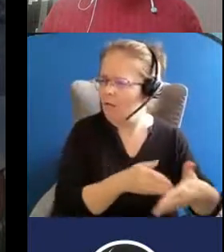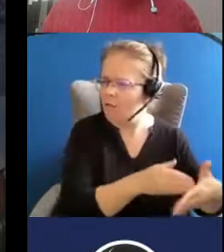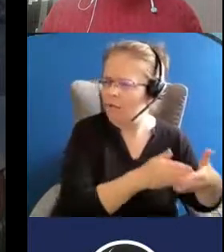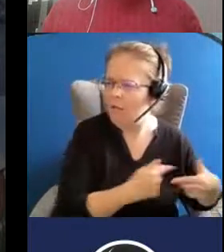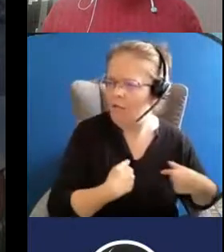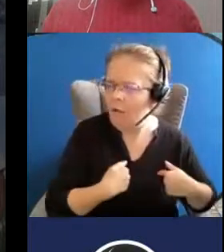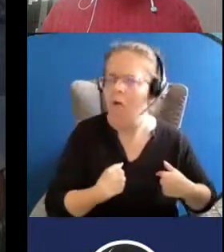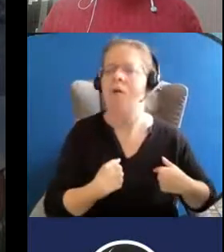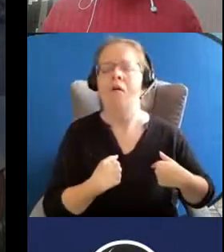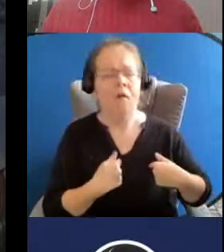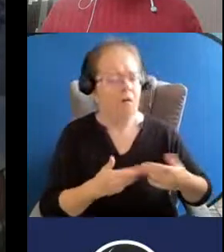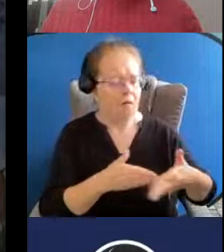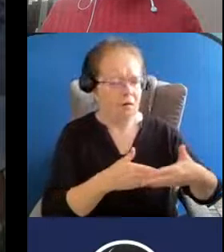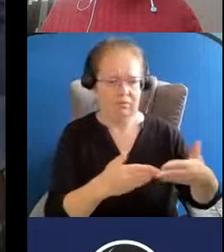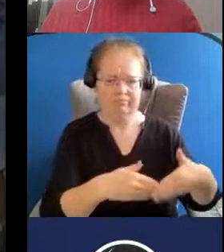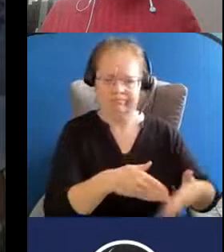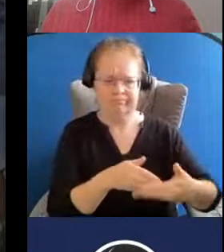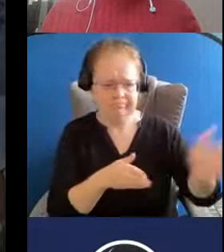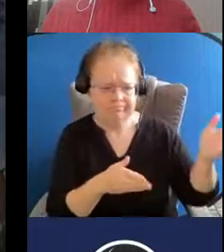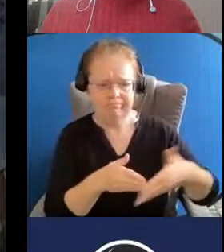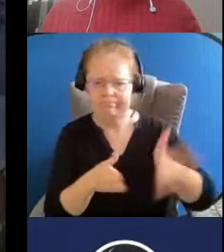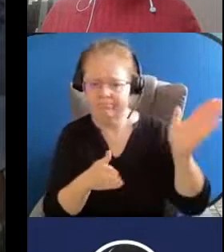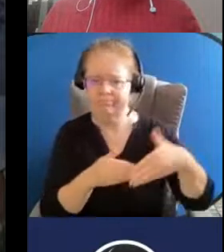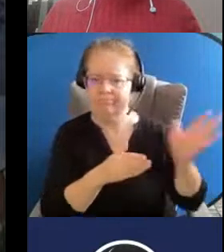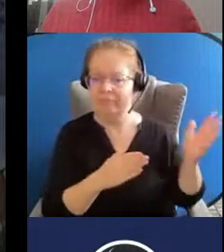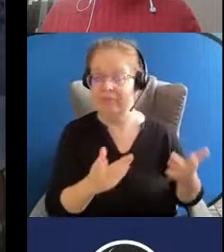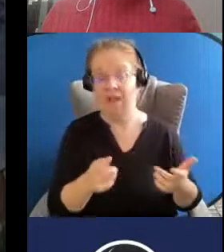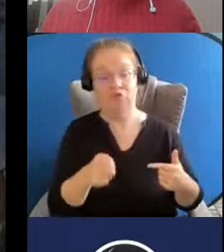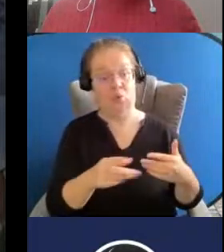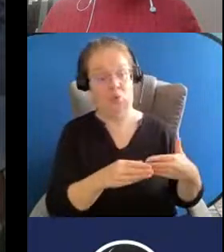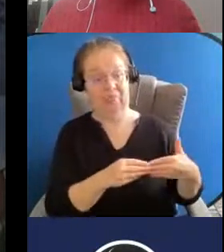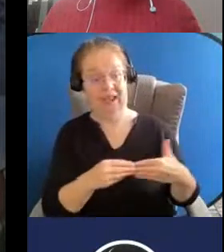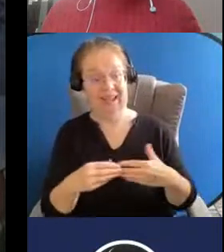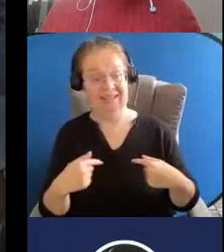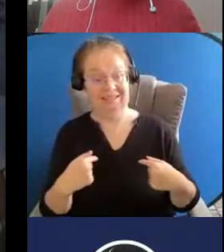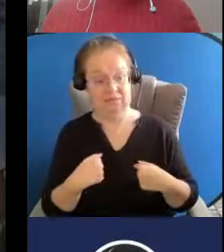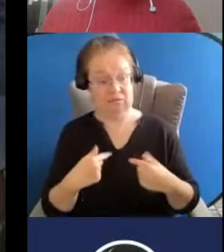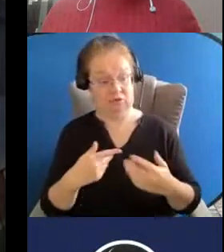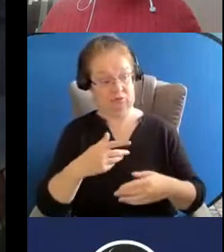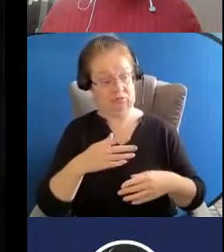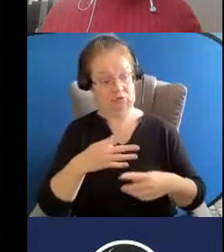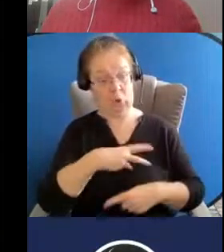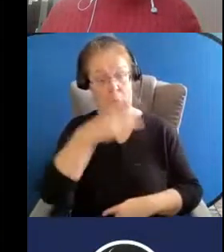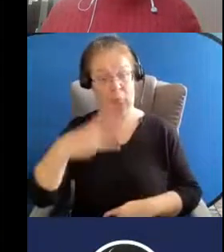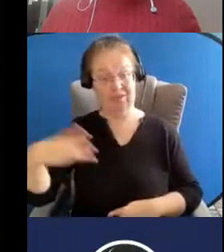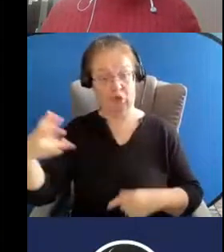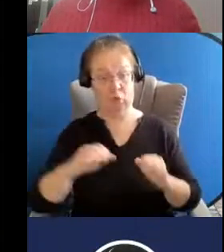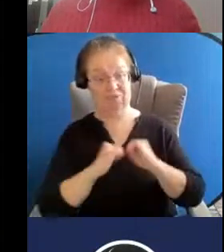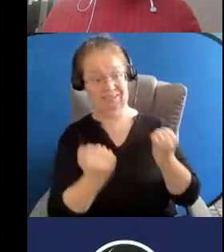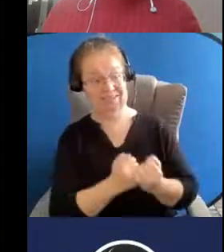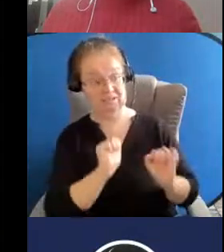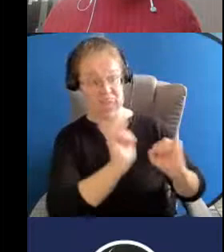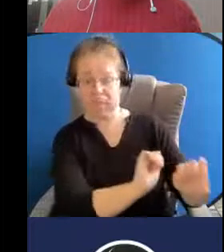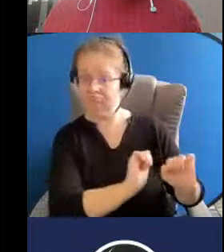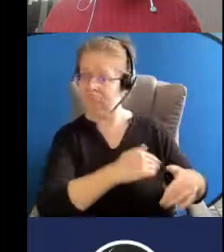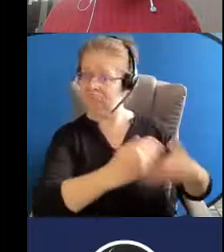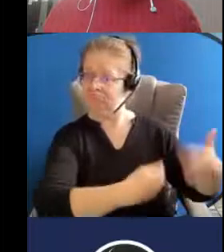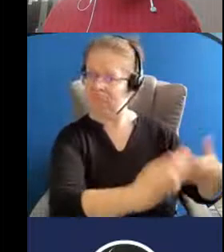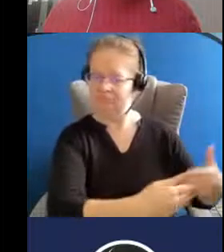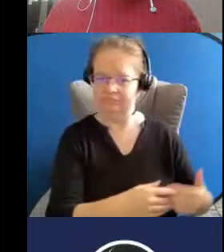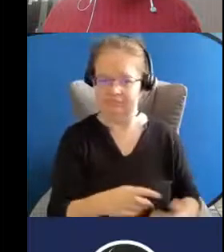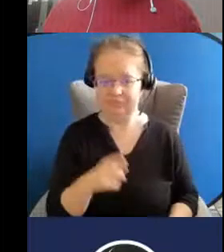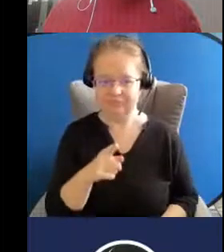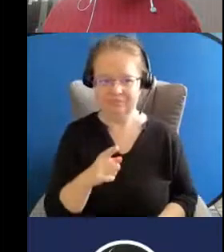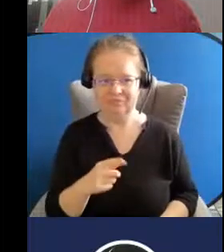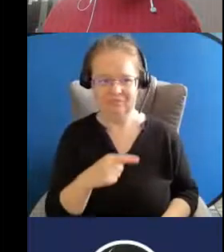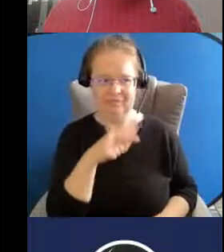their team. And so that leads us to the Windows team and the journey they've been on, and this rather